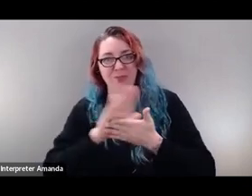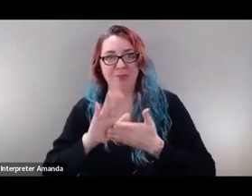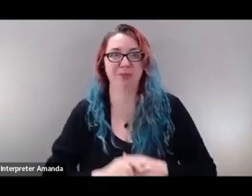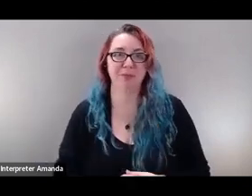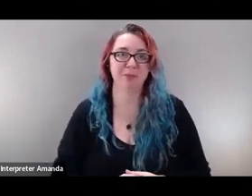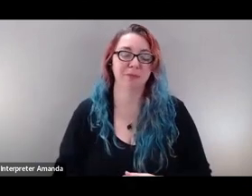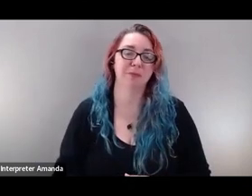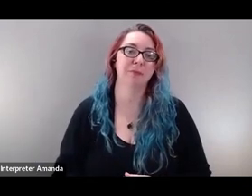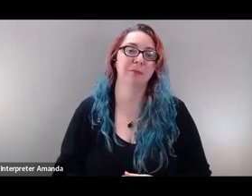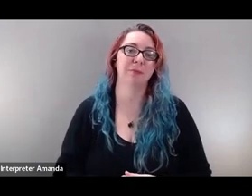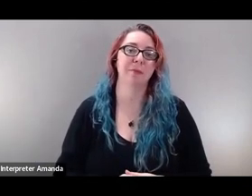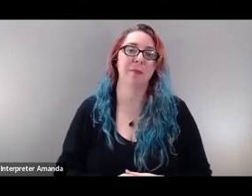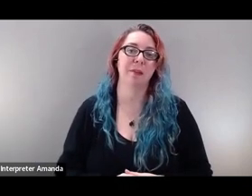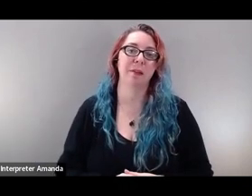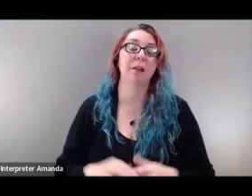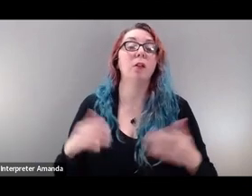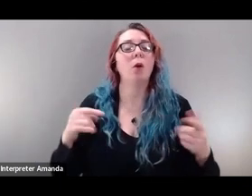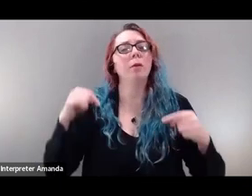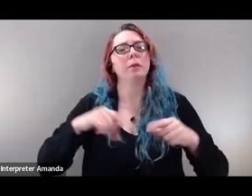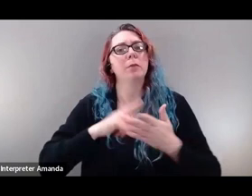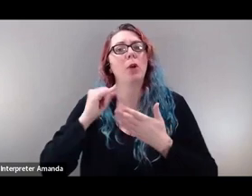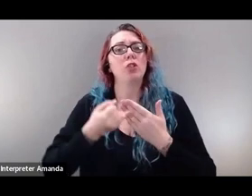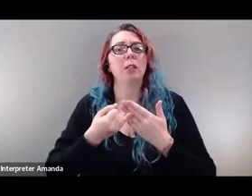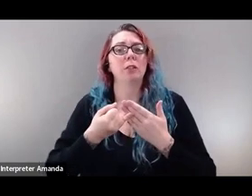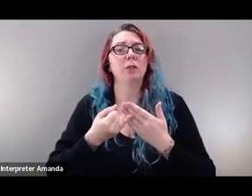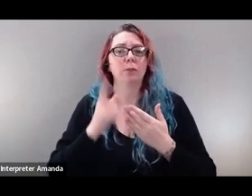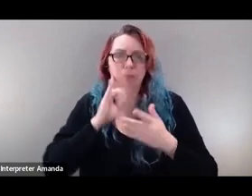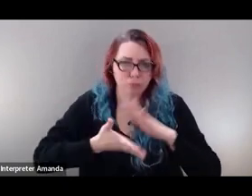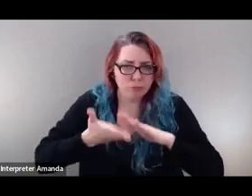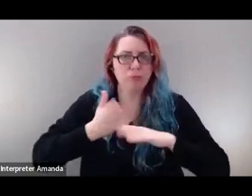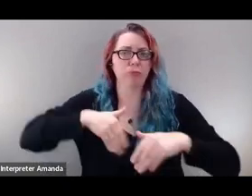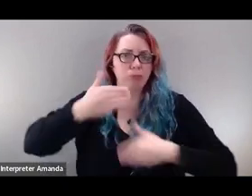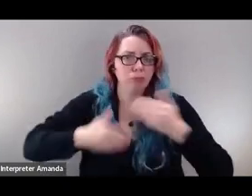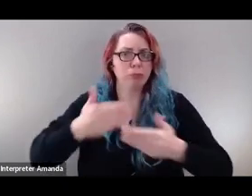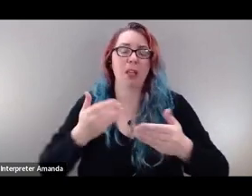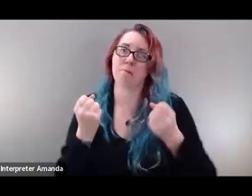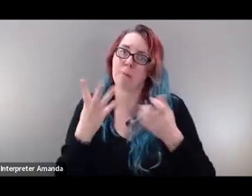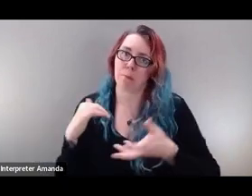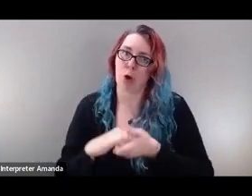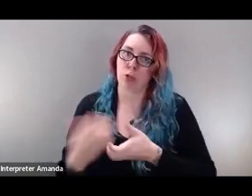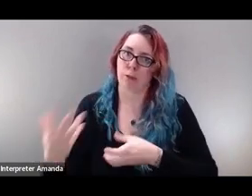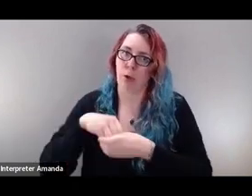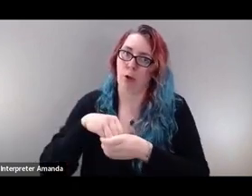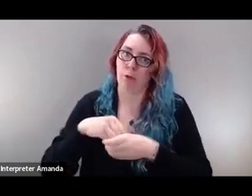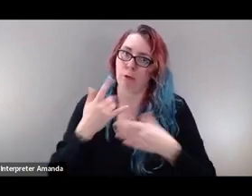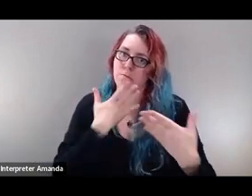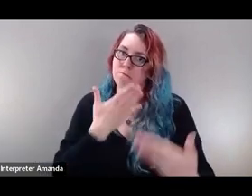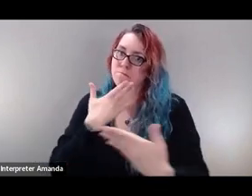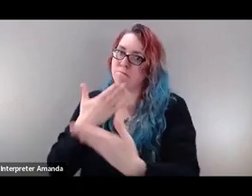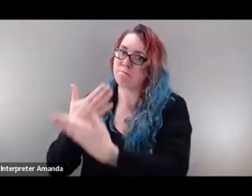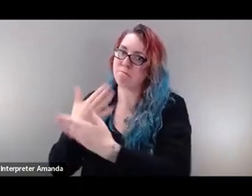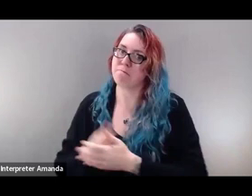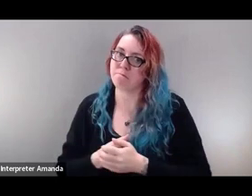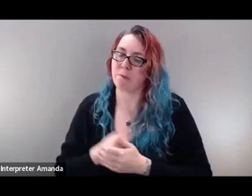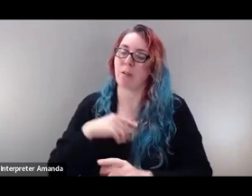So obviously Interconnect would not be possible without the contributions of many partners. I just like to